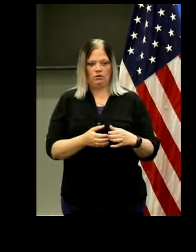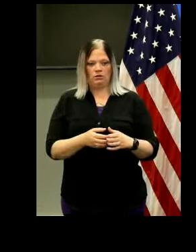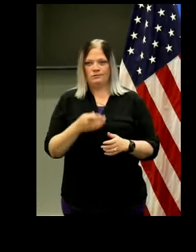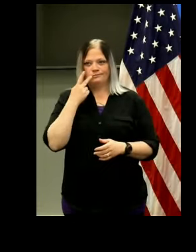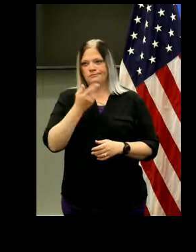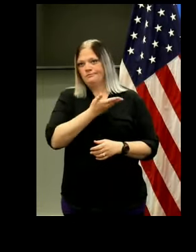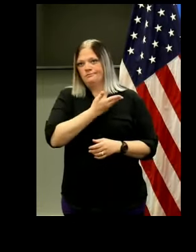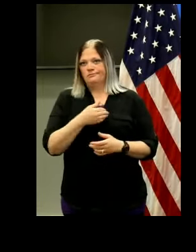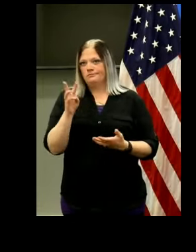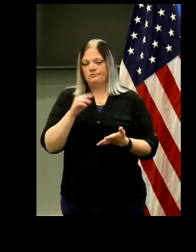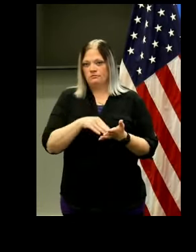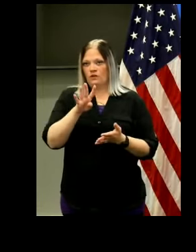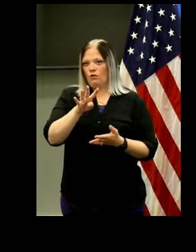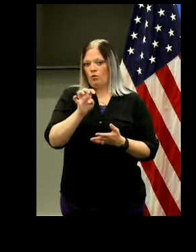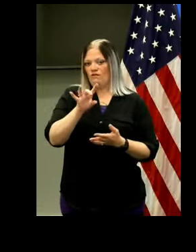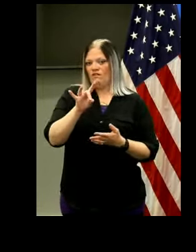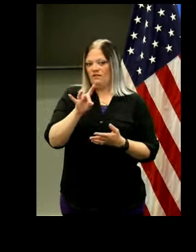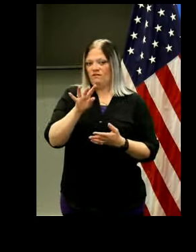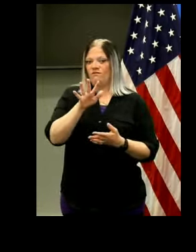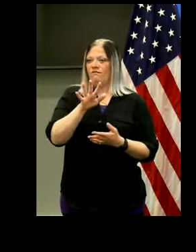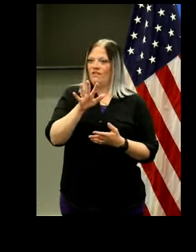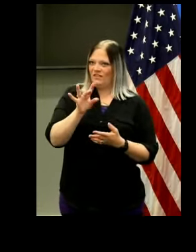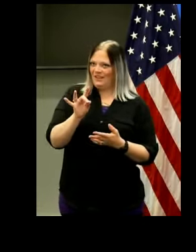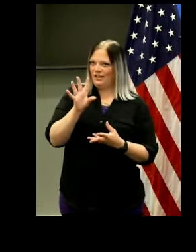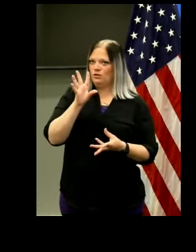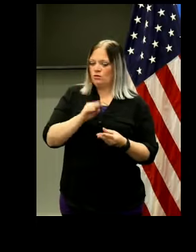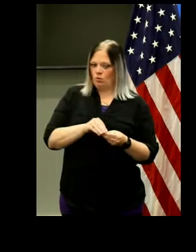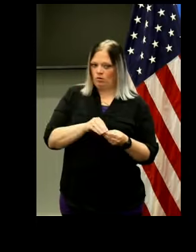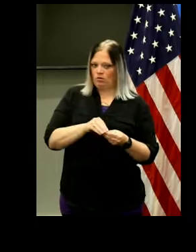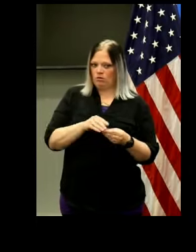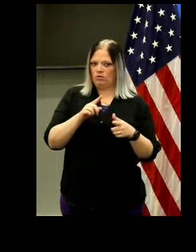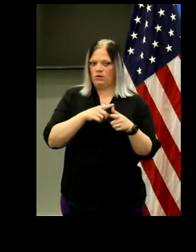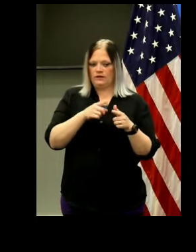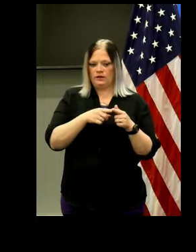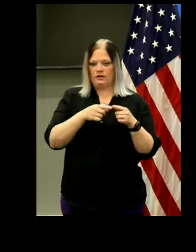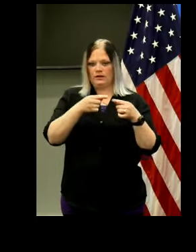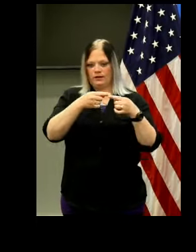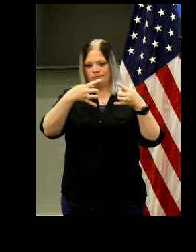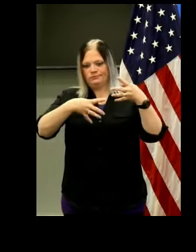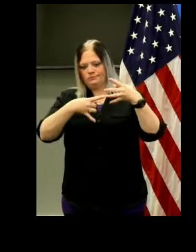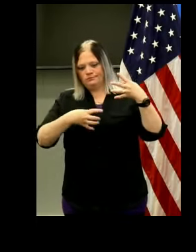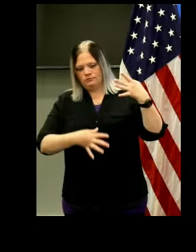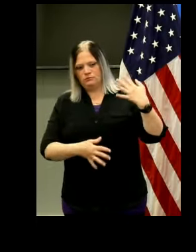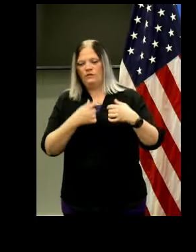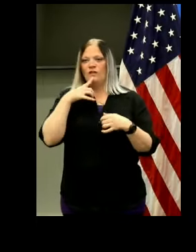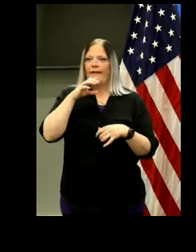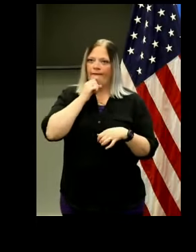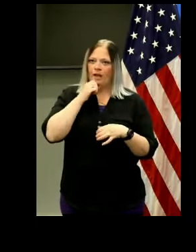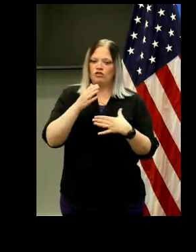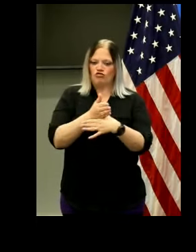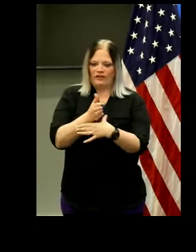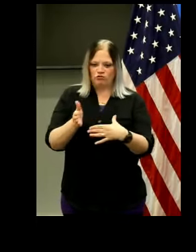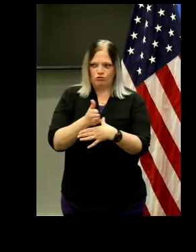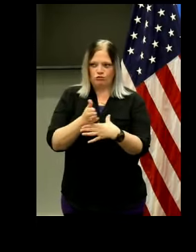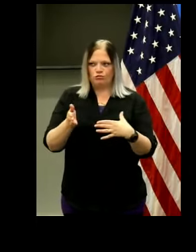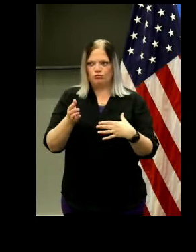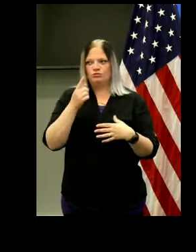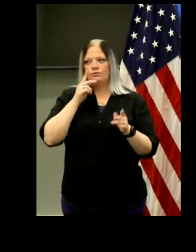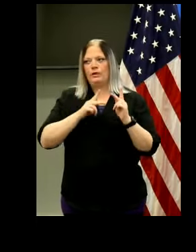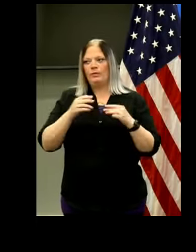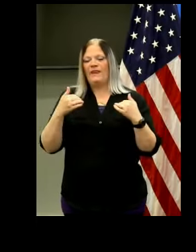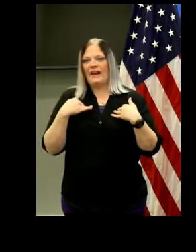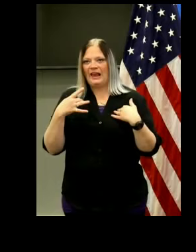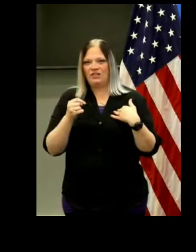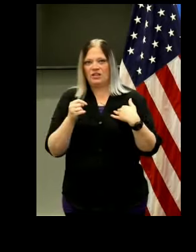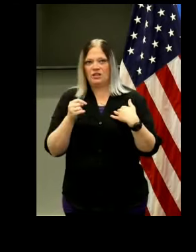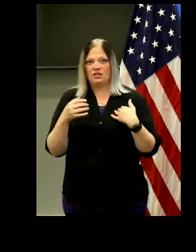there, 6,458 total cases, and broken down that the age ranges of those who've had it are as